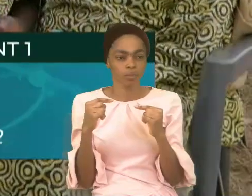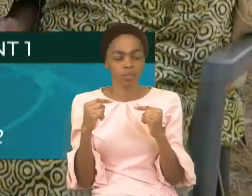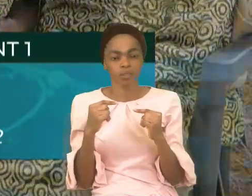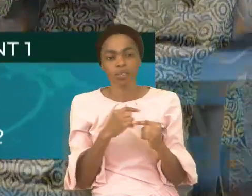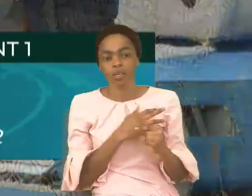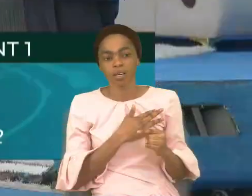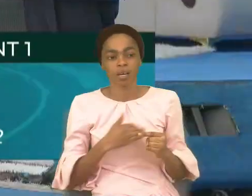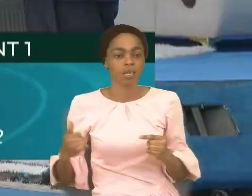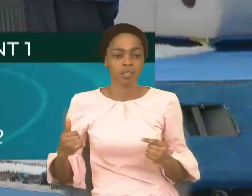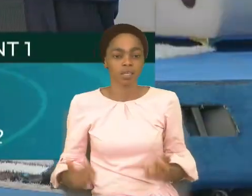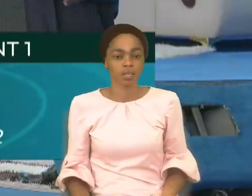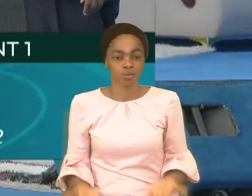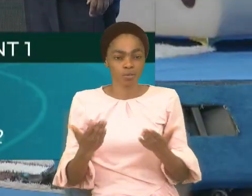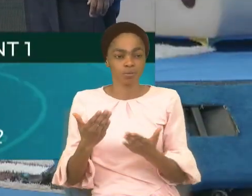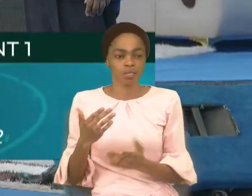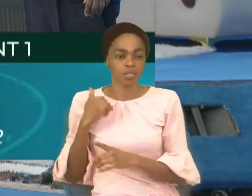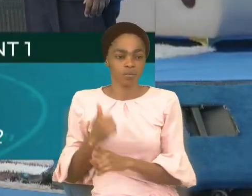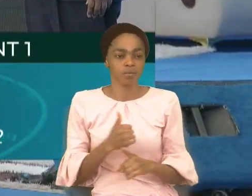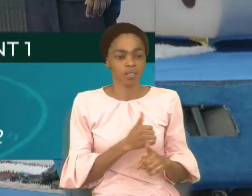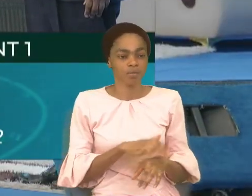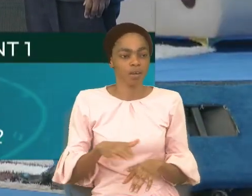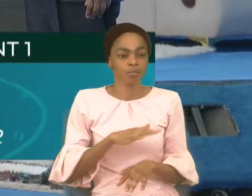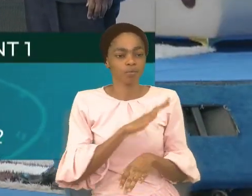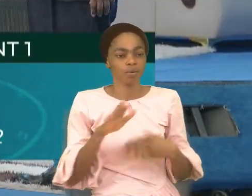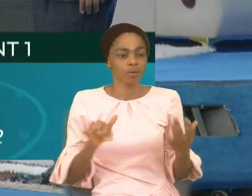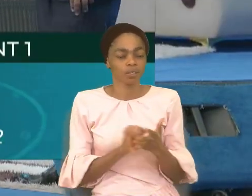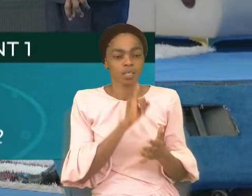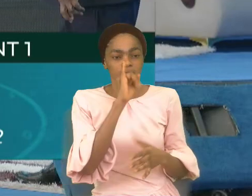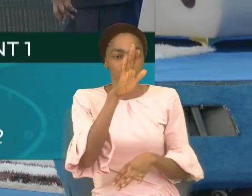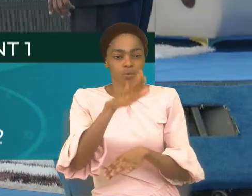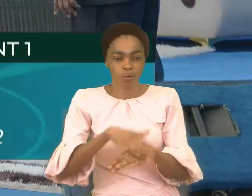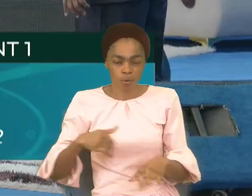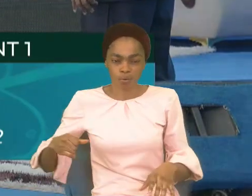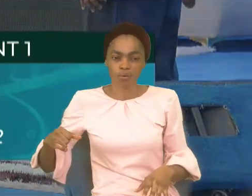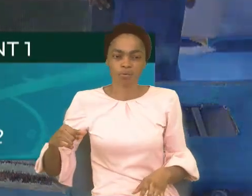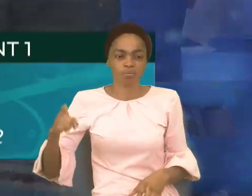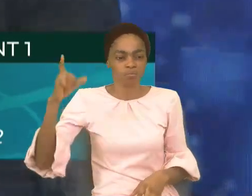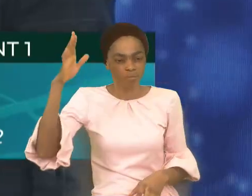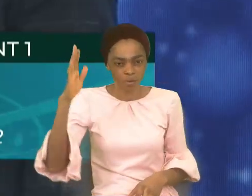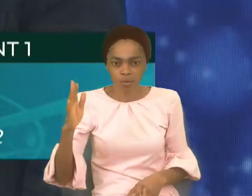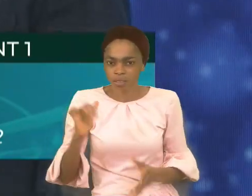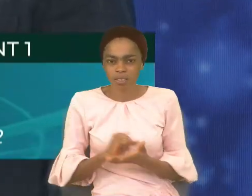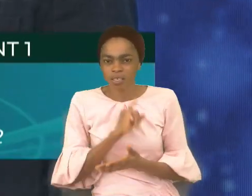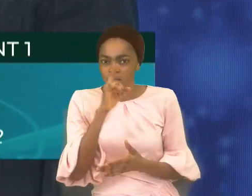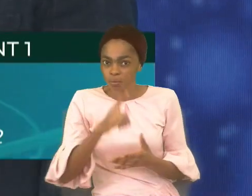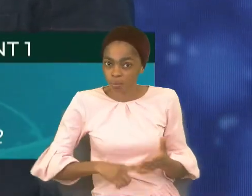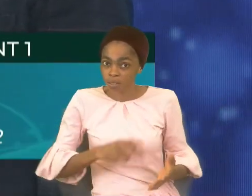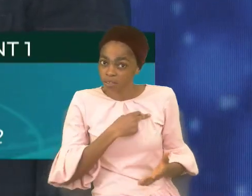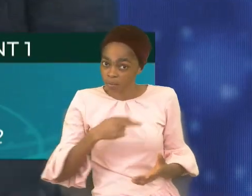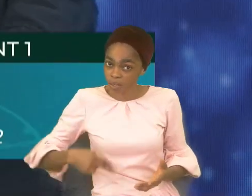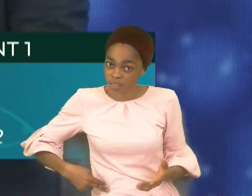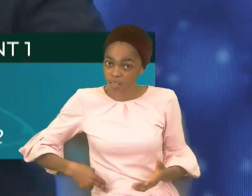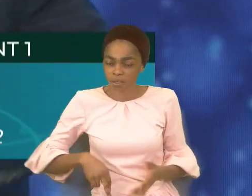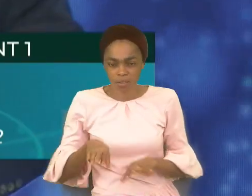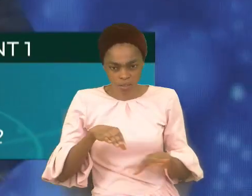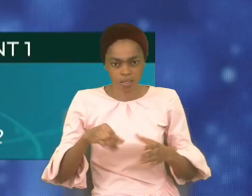that is called God. That's exactly what Nebuchadnezzar was doing. He was raising up this idol of